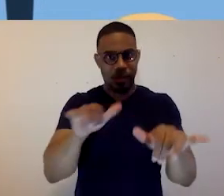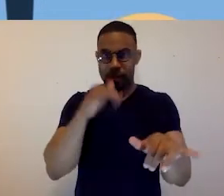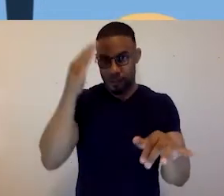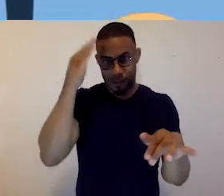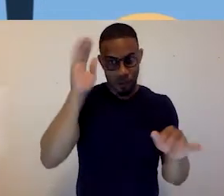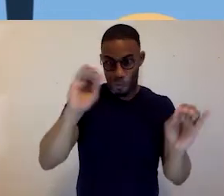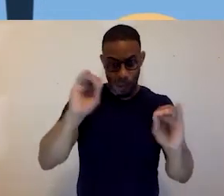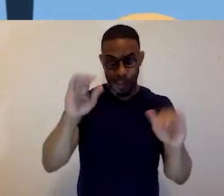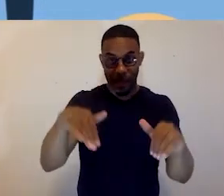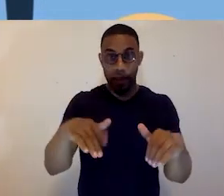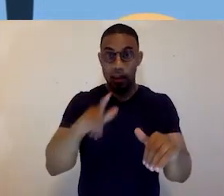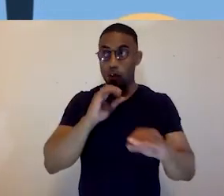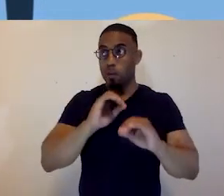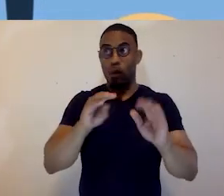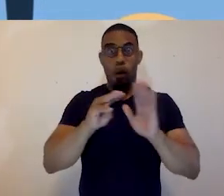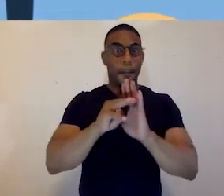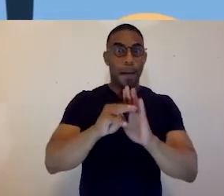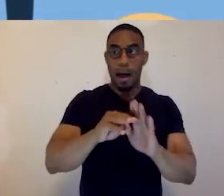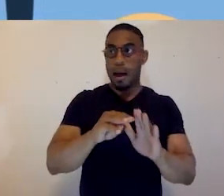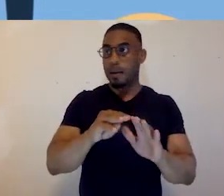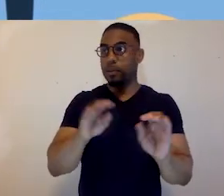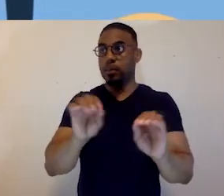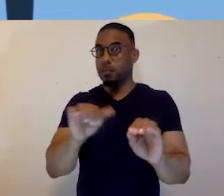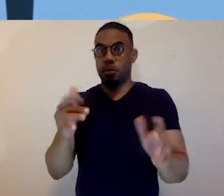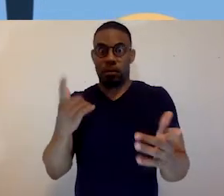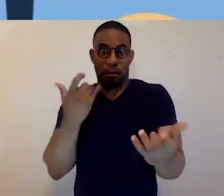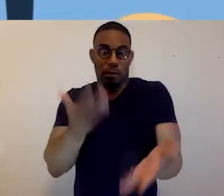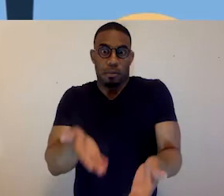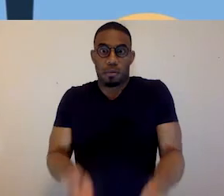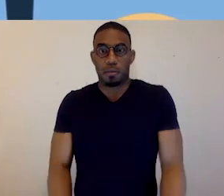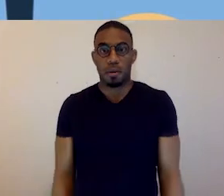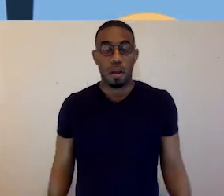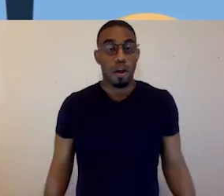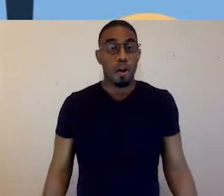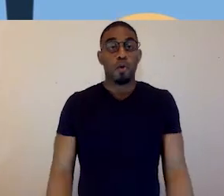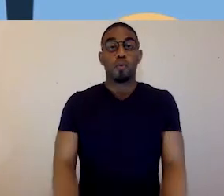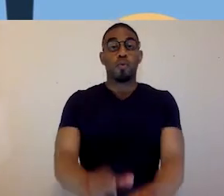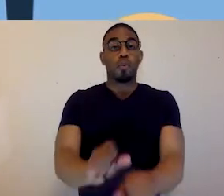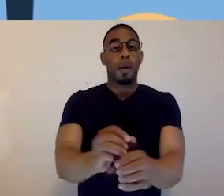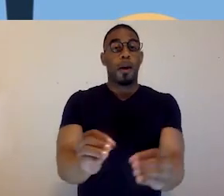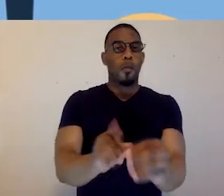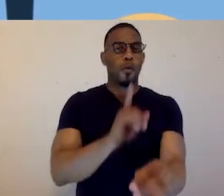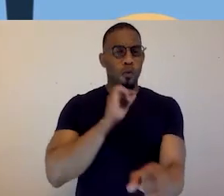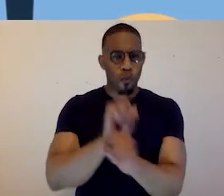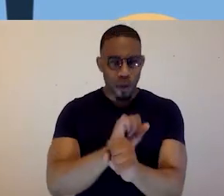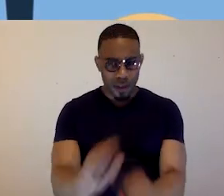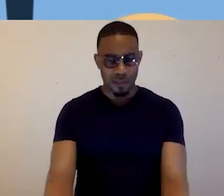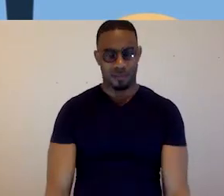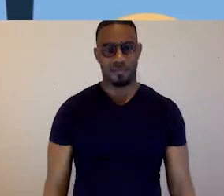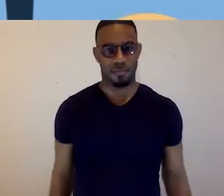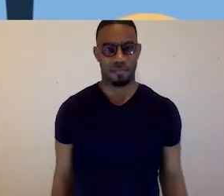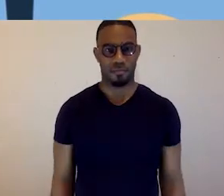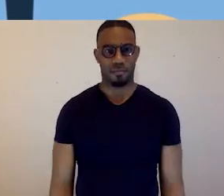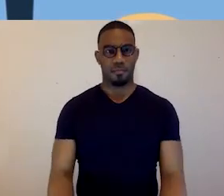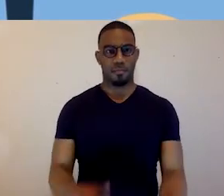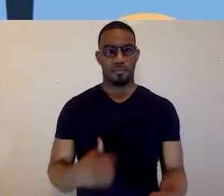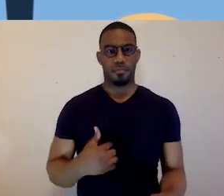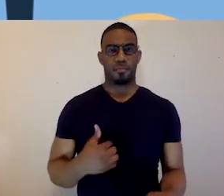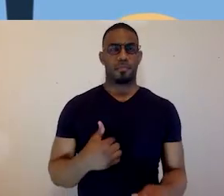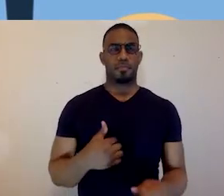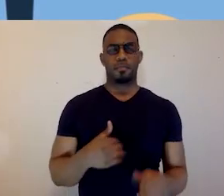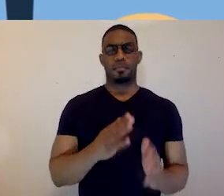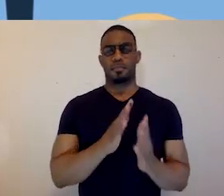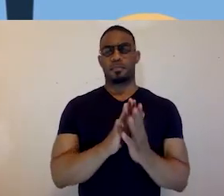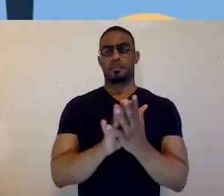know anything yet, so there's no models or anything just yet. To make this more realistic, I skewed